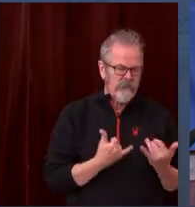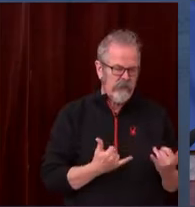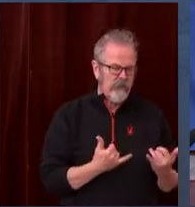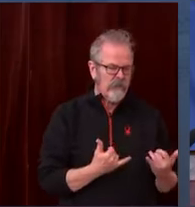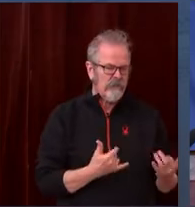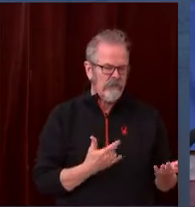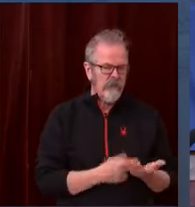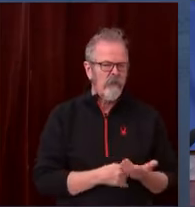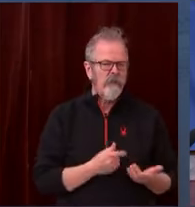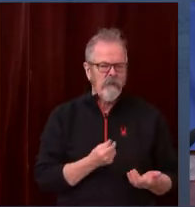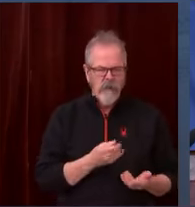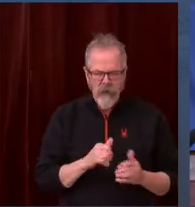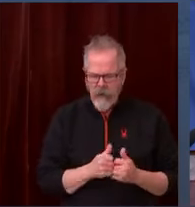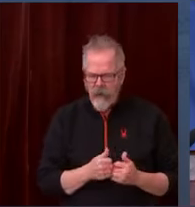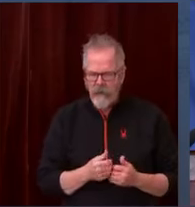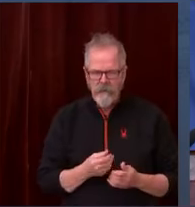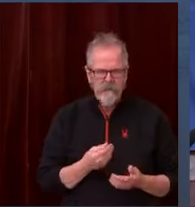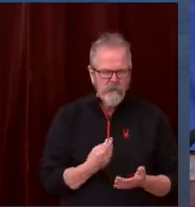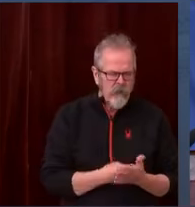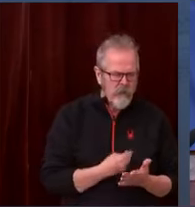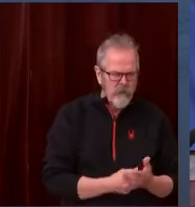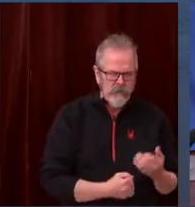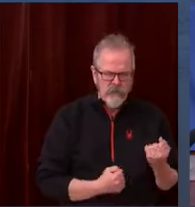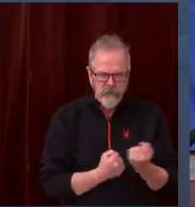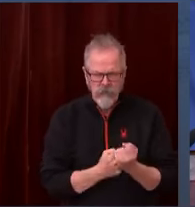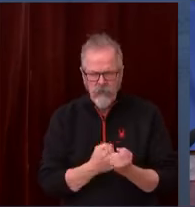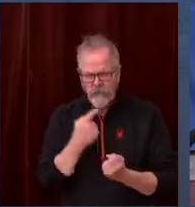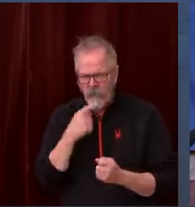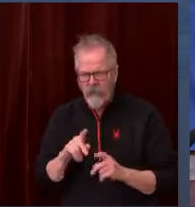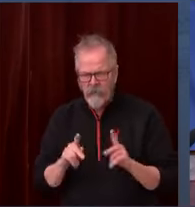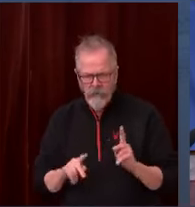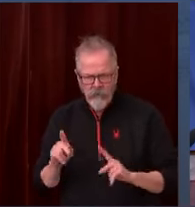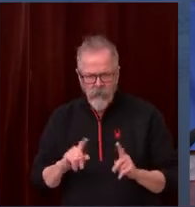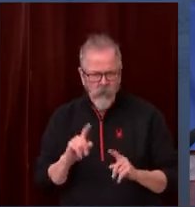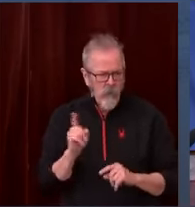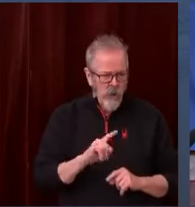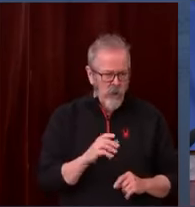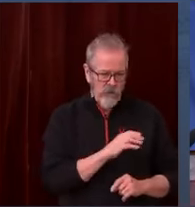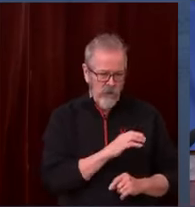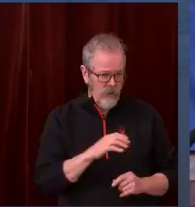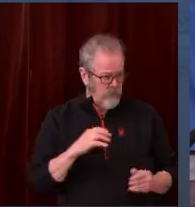desperate for Congress to act. The Pandemic Unemployment